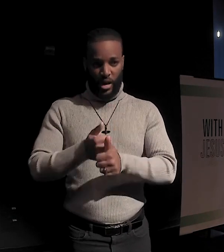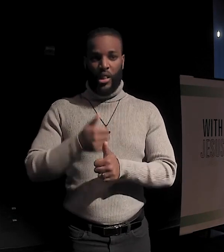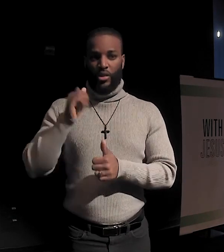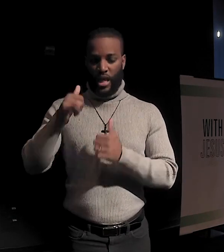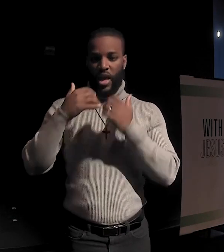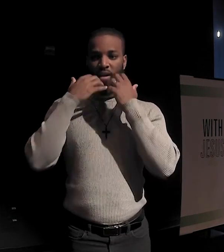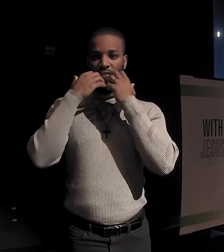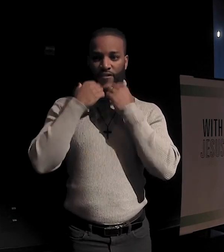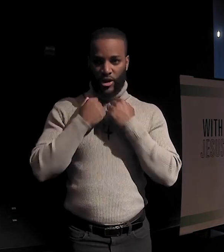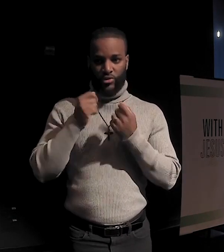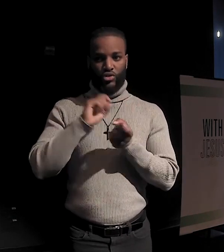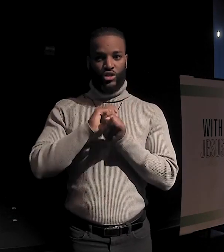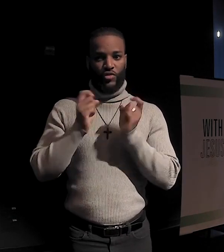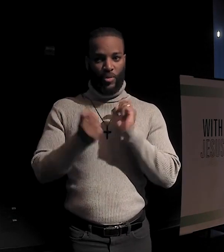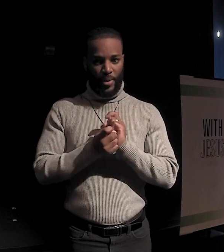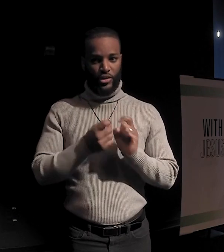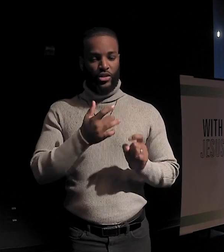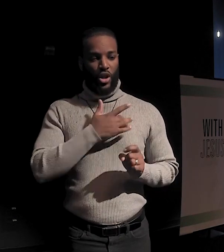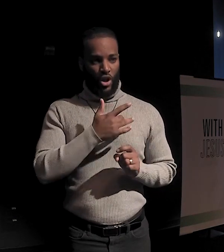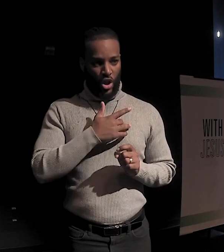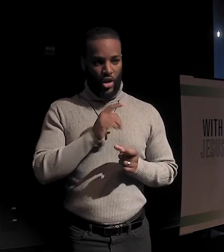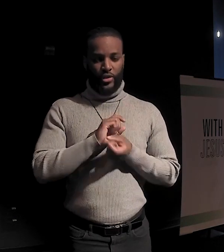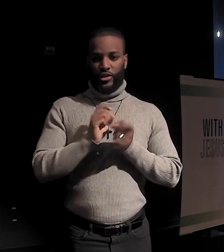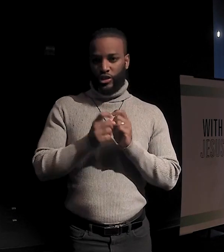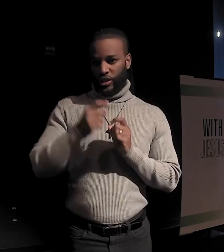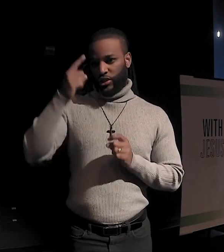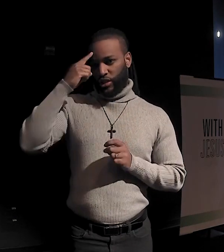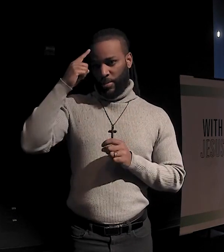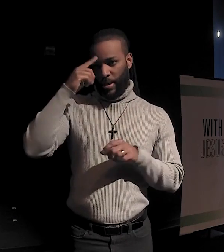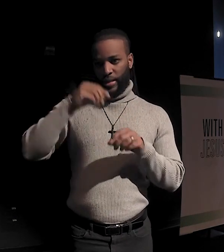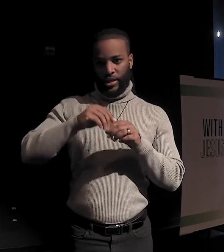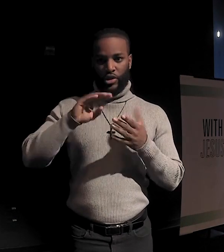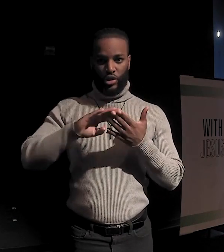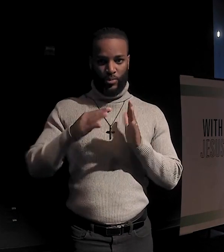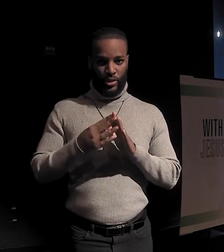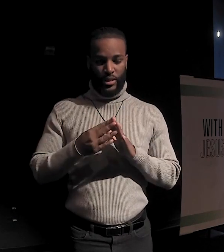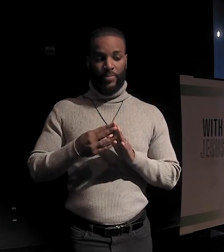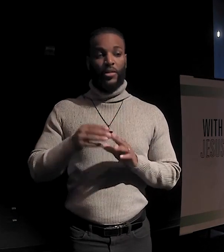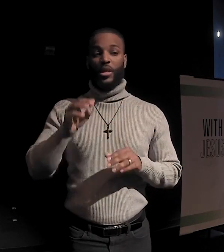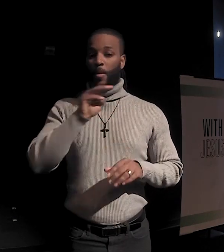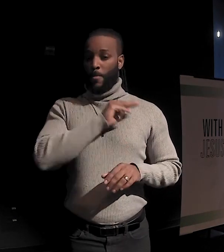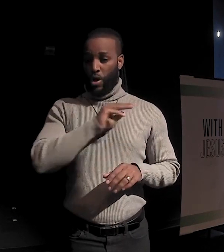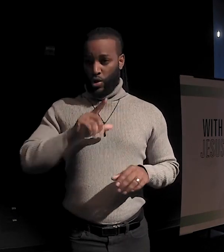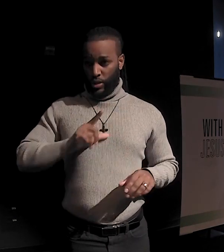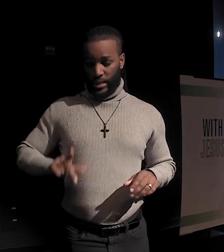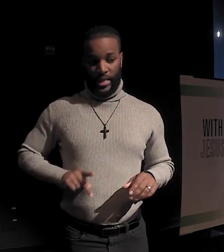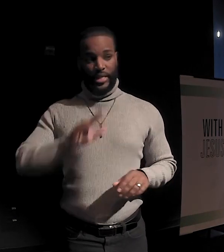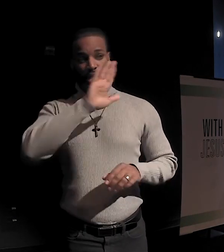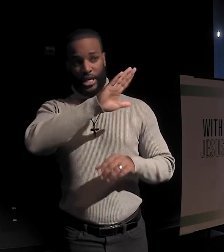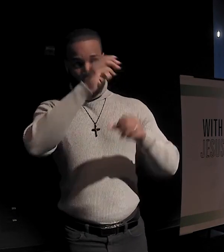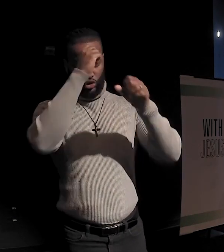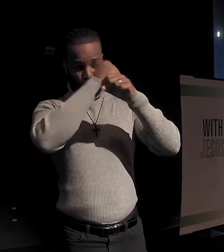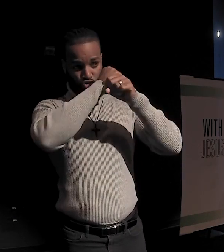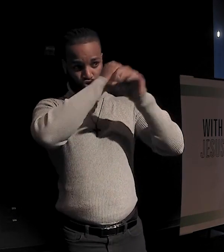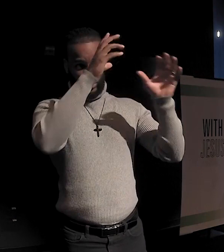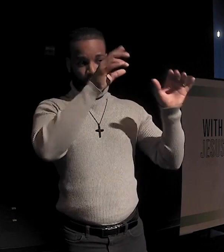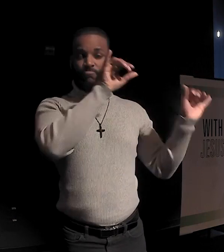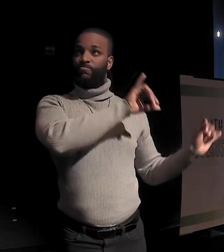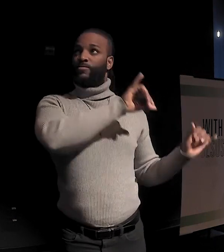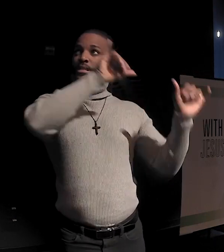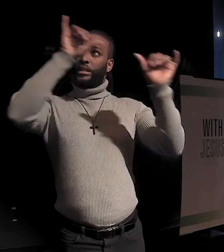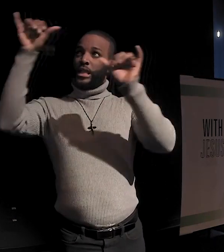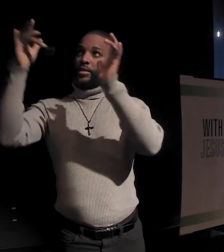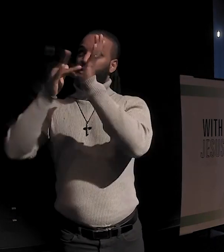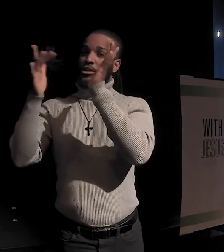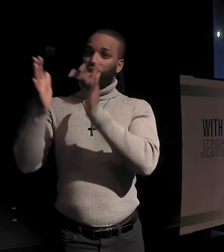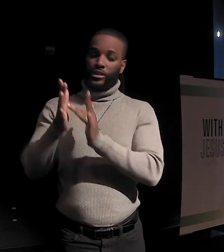for the transformation of hearts and minds in our community. He had a dream that was in alignment with Jesus's prayer,